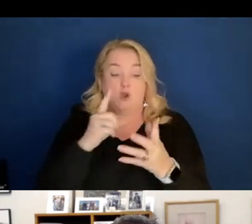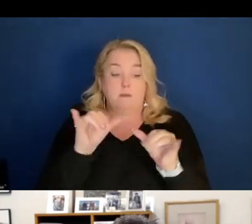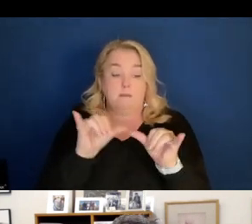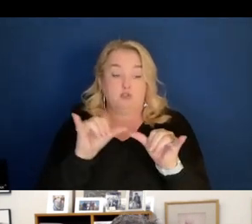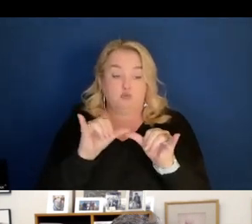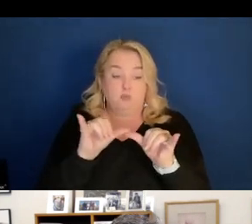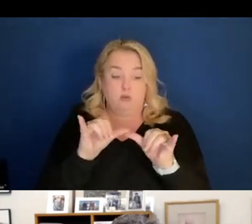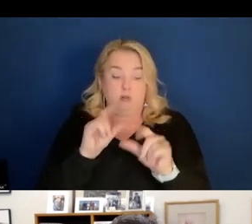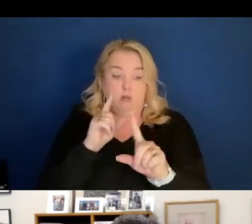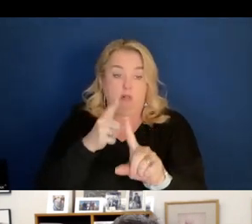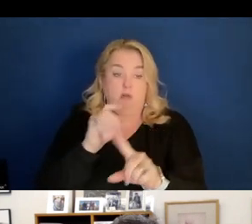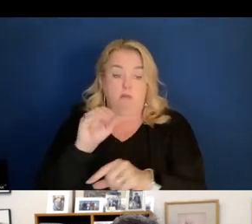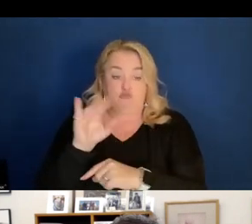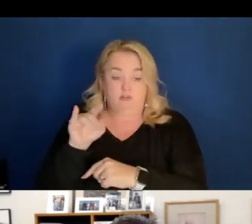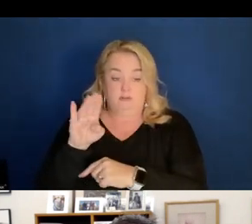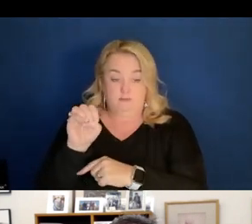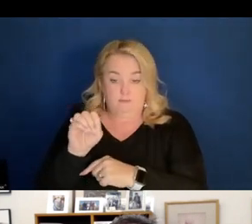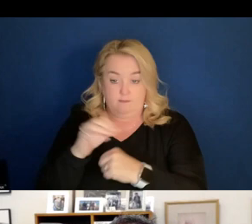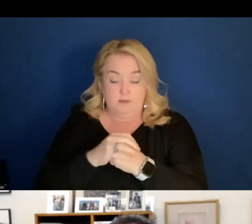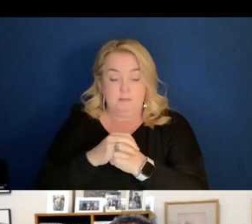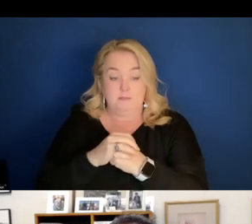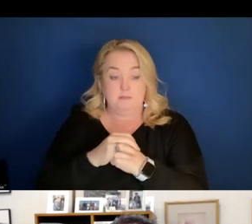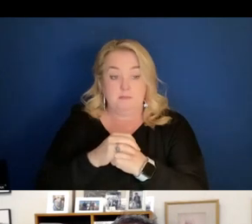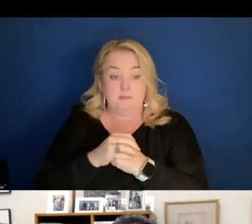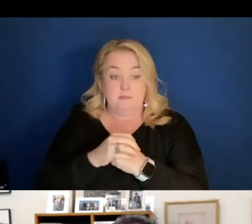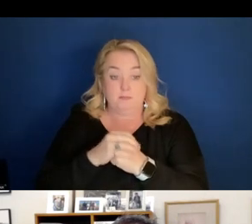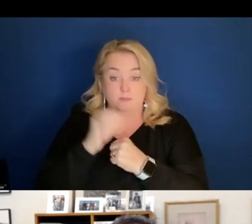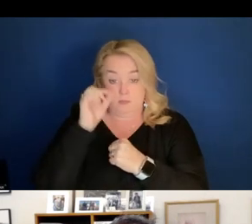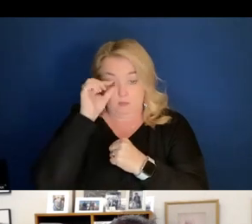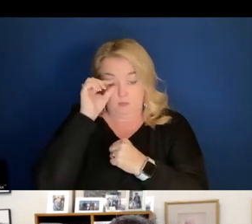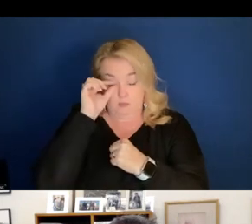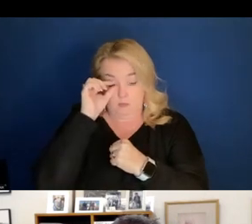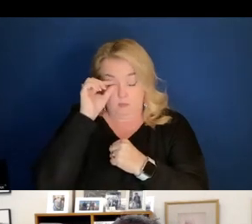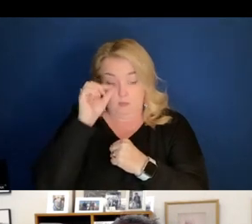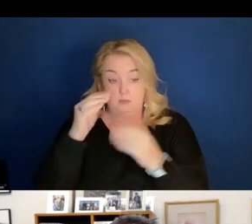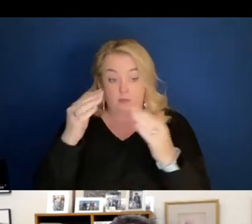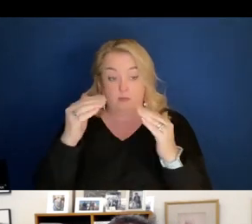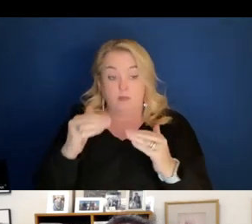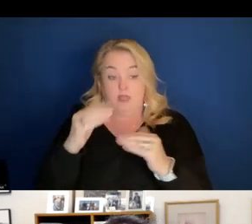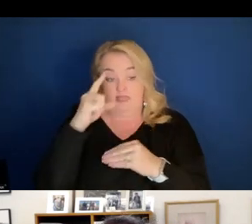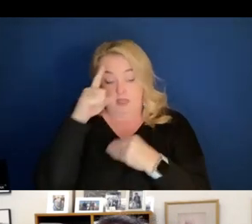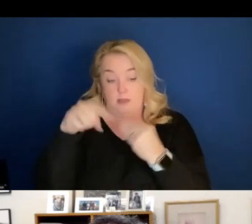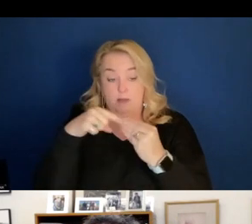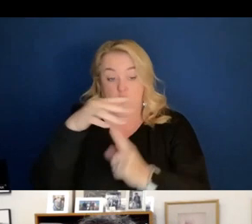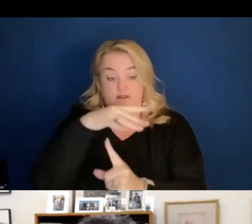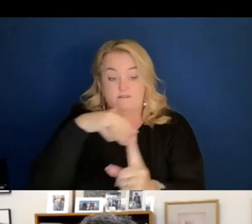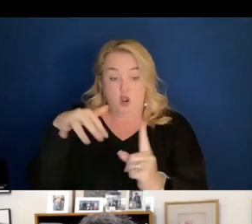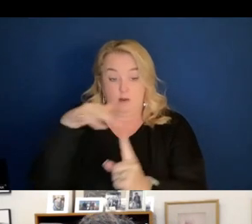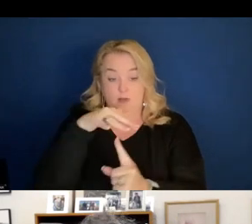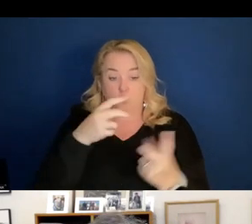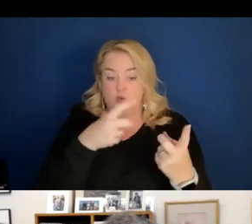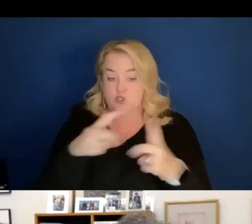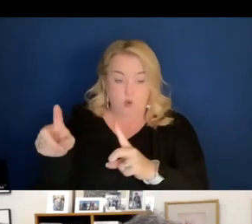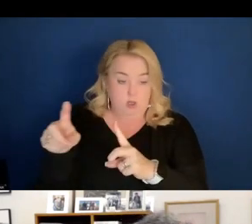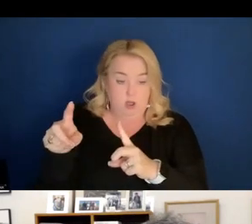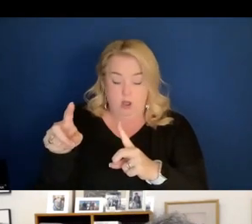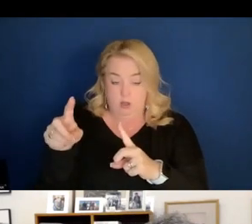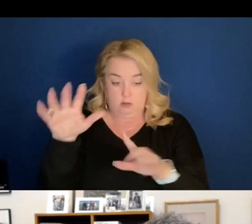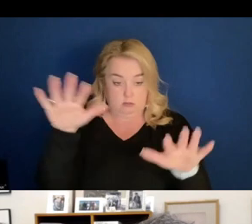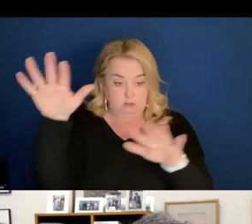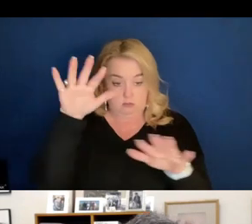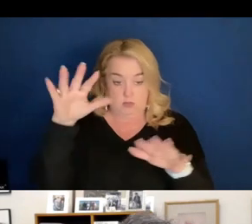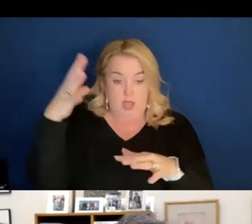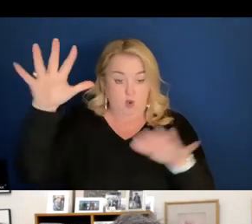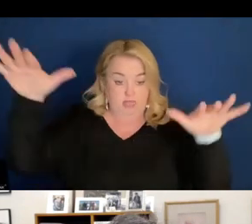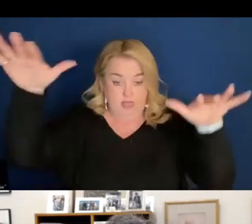or measurable objectives? Next, we want to think about the environment, right? So what's going on out there? What's